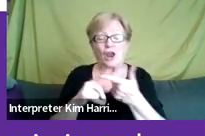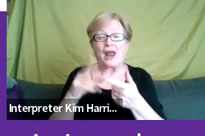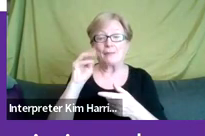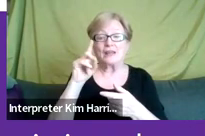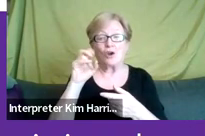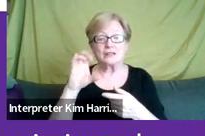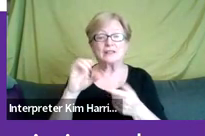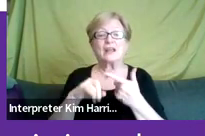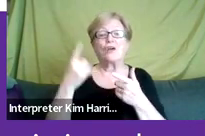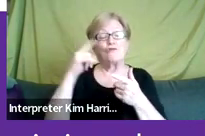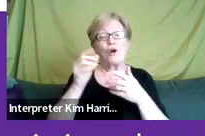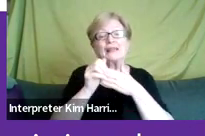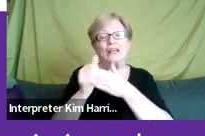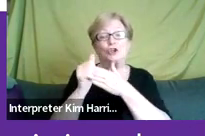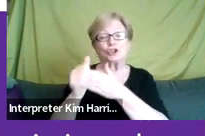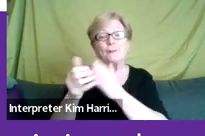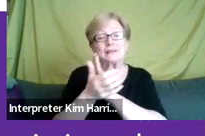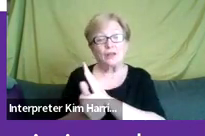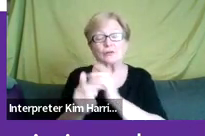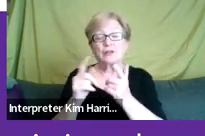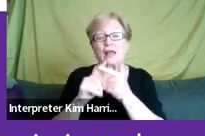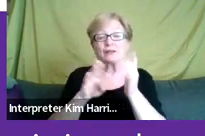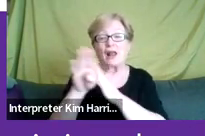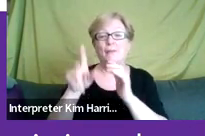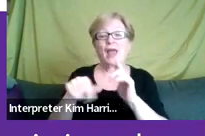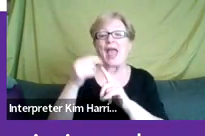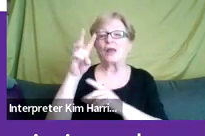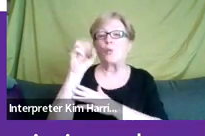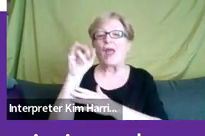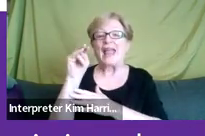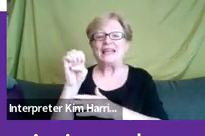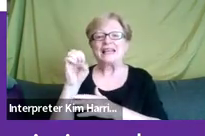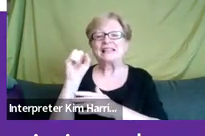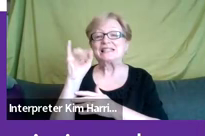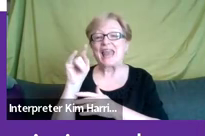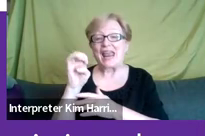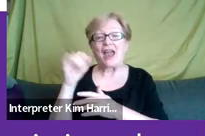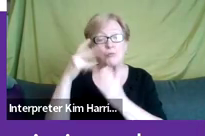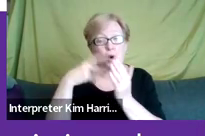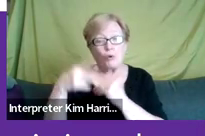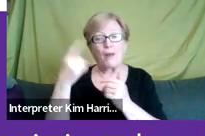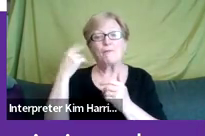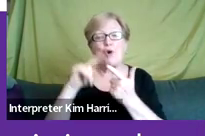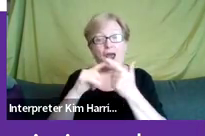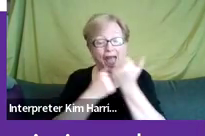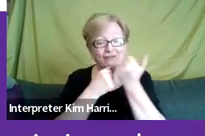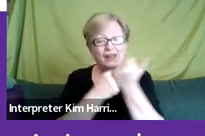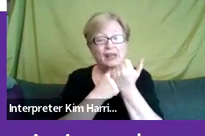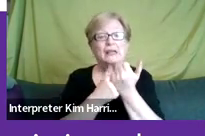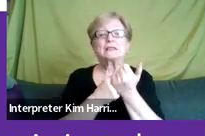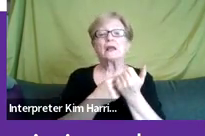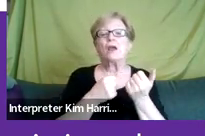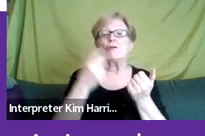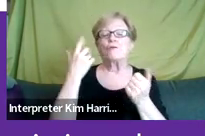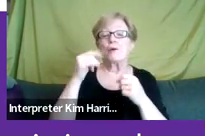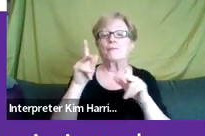skills. Wayne State has a program for advocates, for activists in the racial